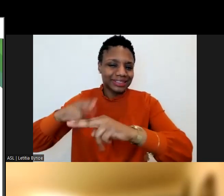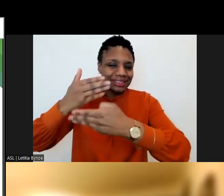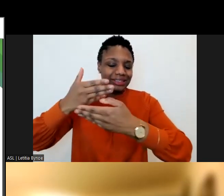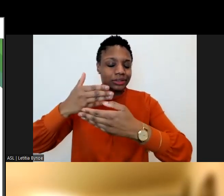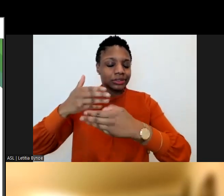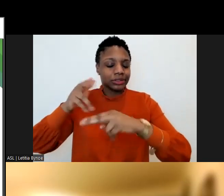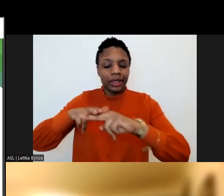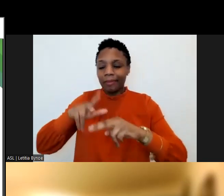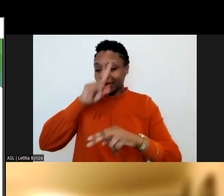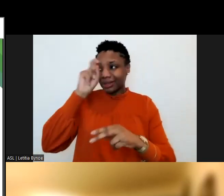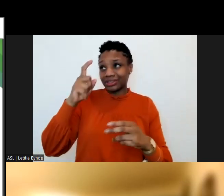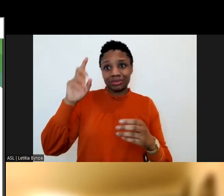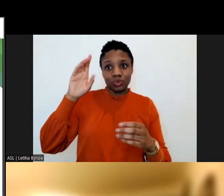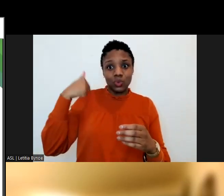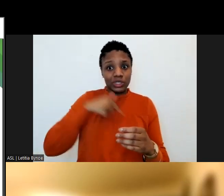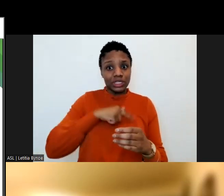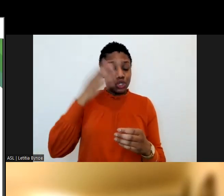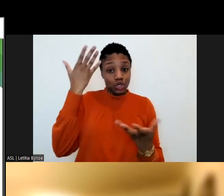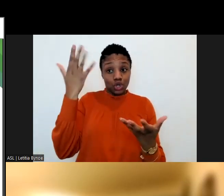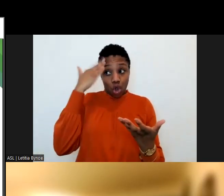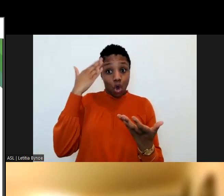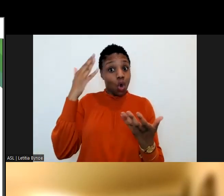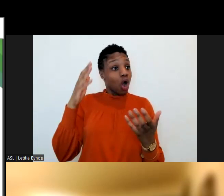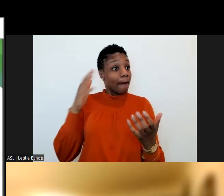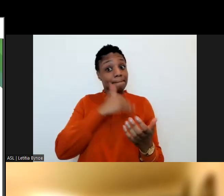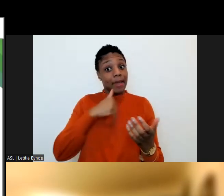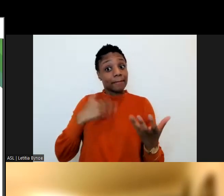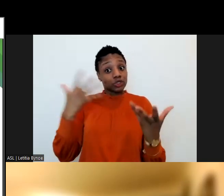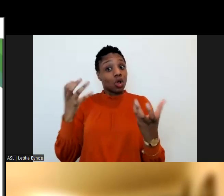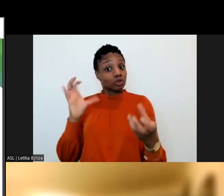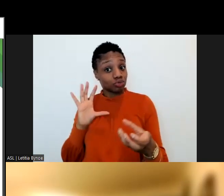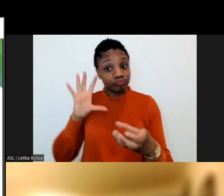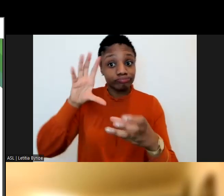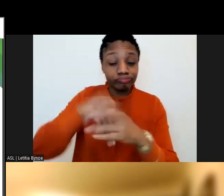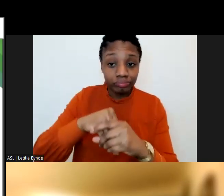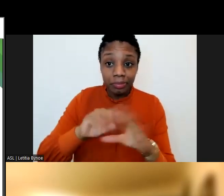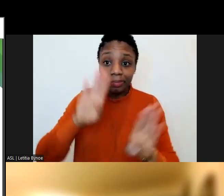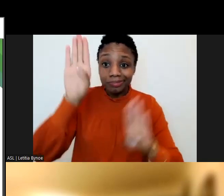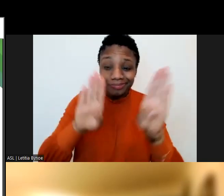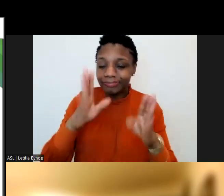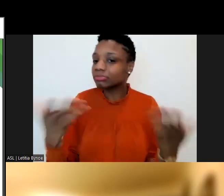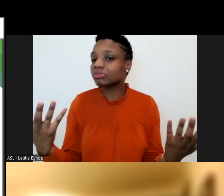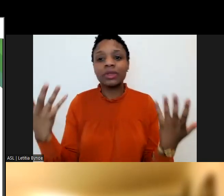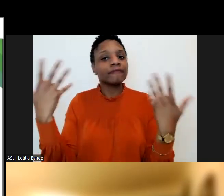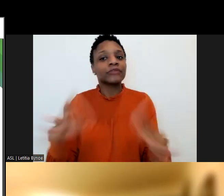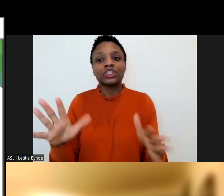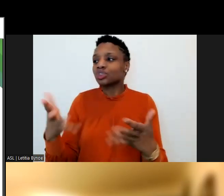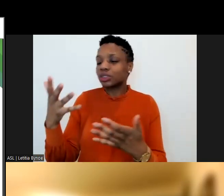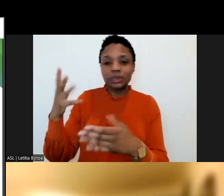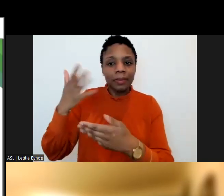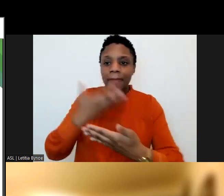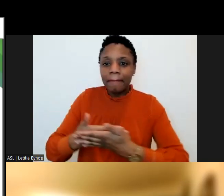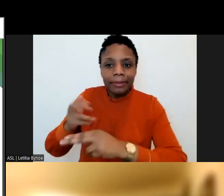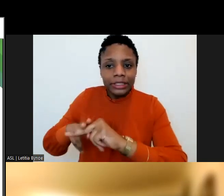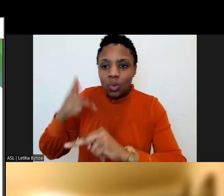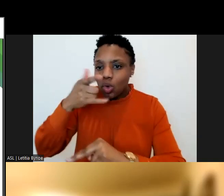lot of times will cost people money. So for them to just participate, transportation and dinner and childcare. So trying to